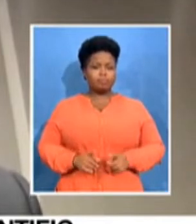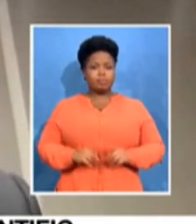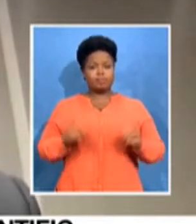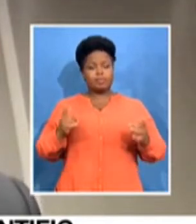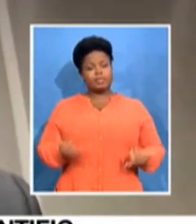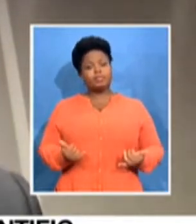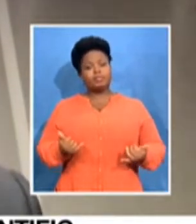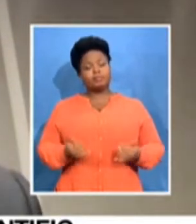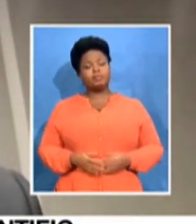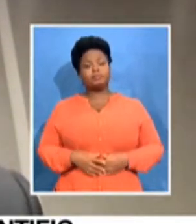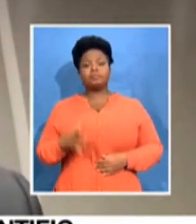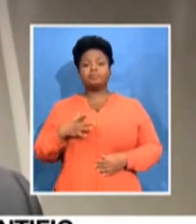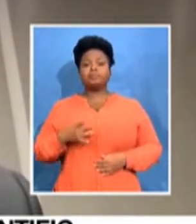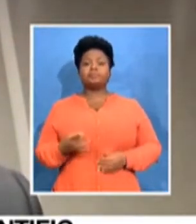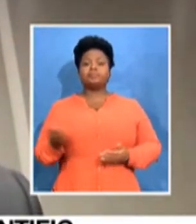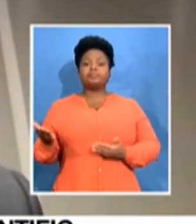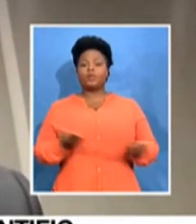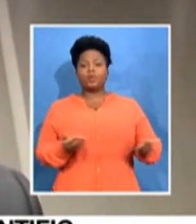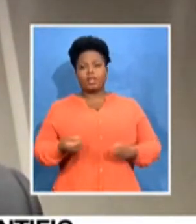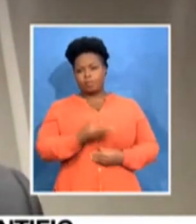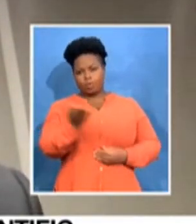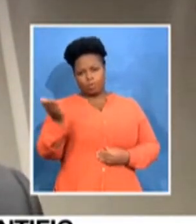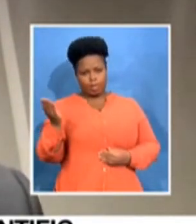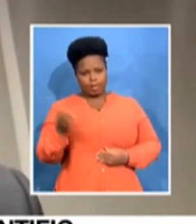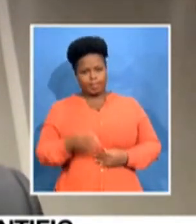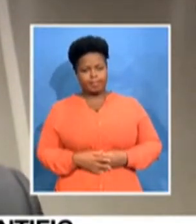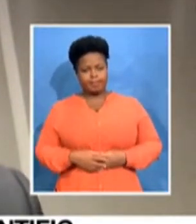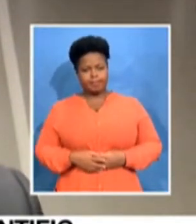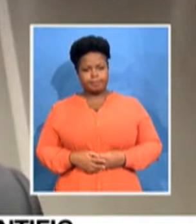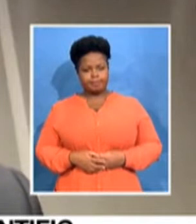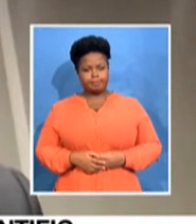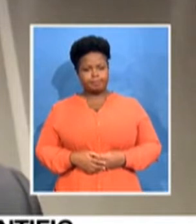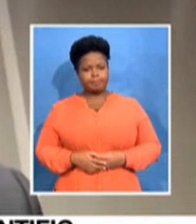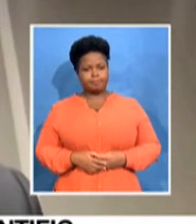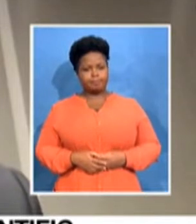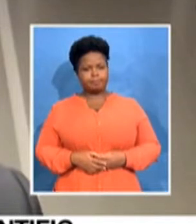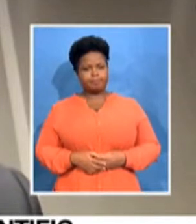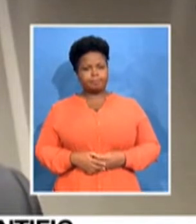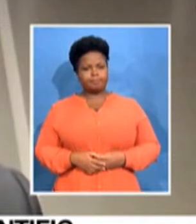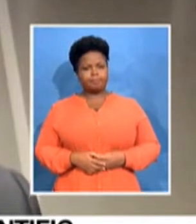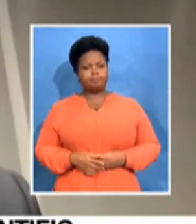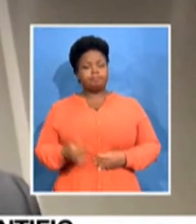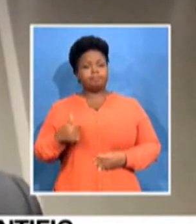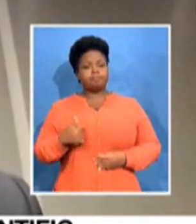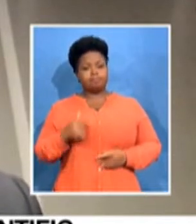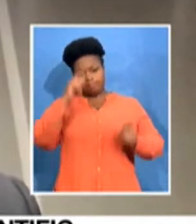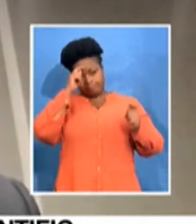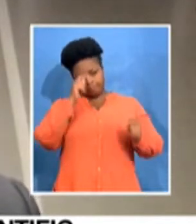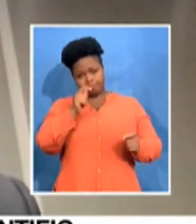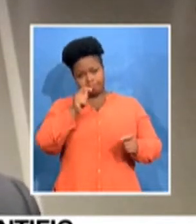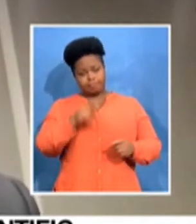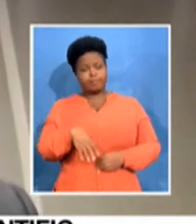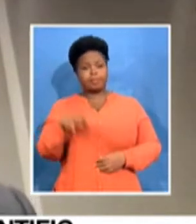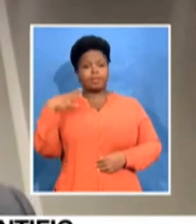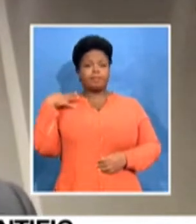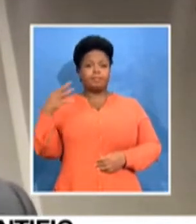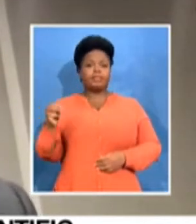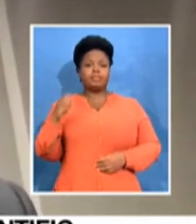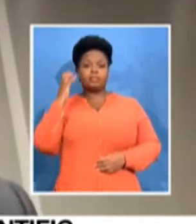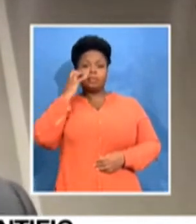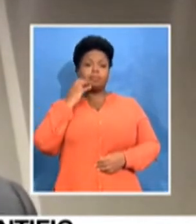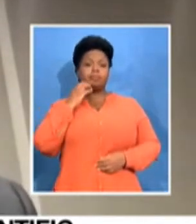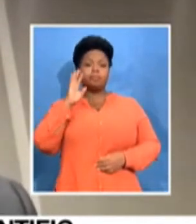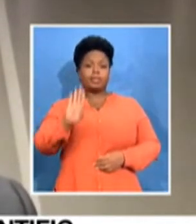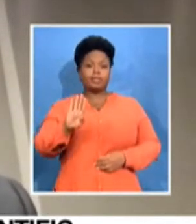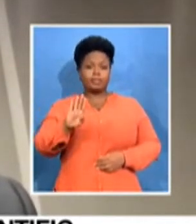all, and I would recognize Minister Nzimande to open this